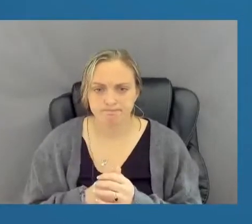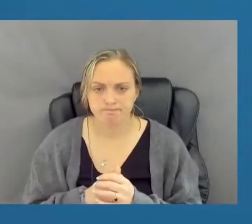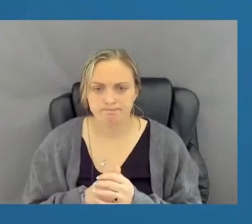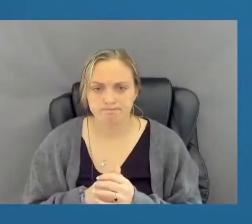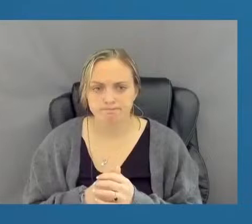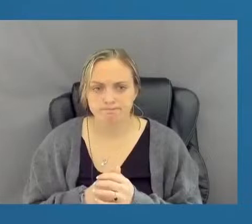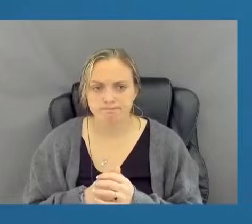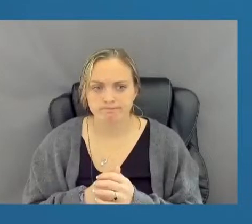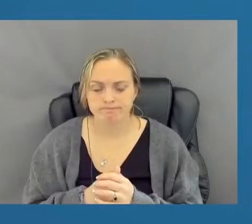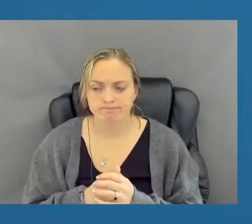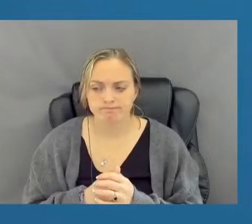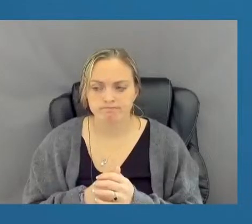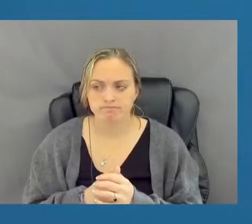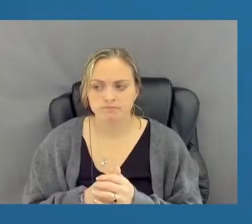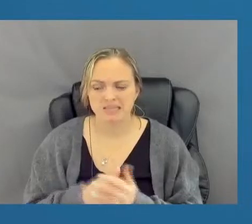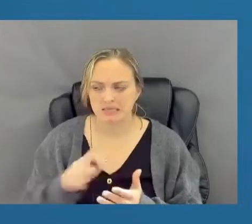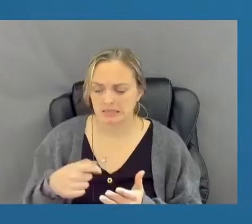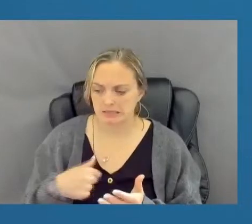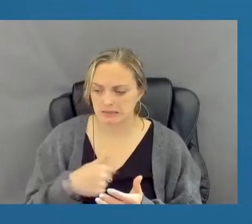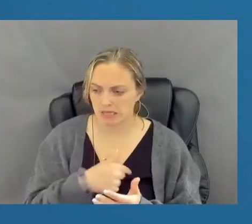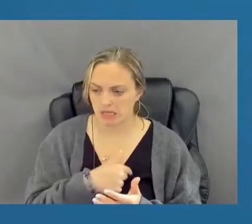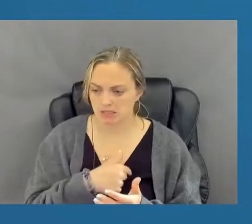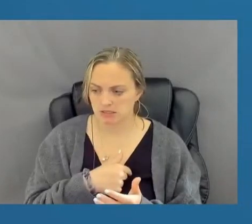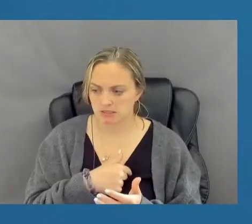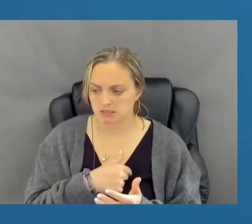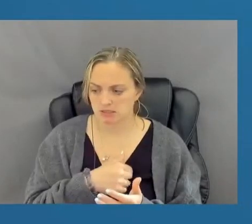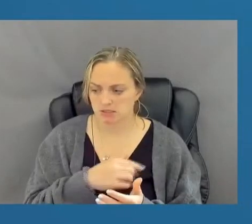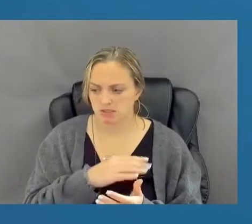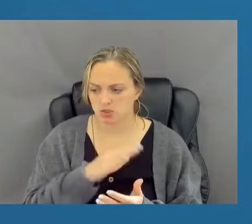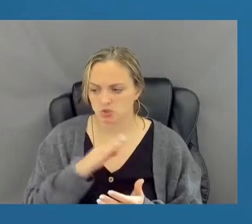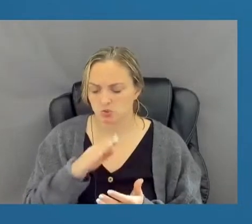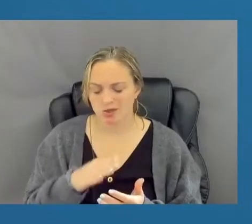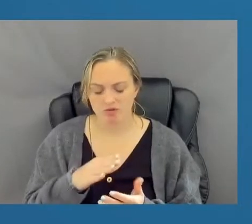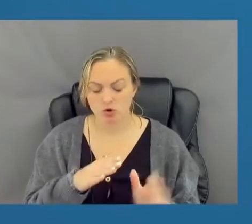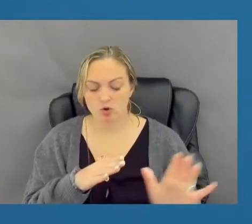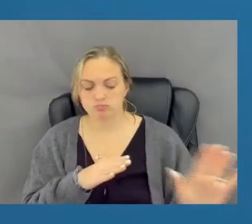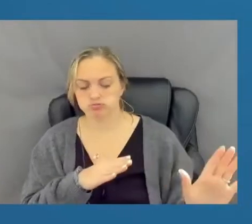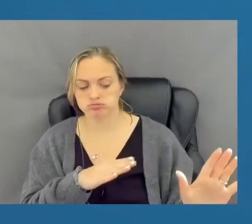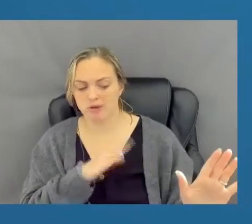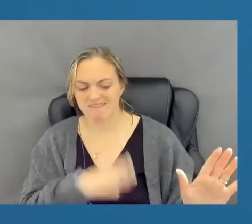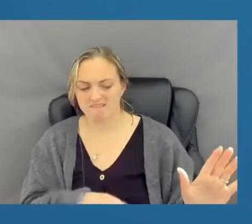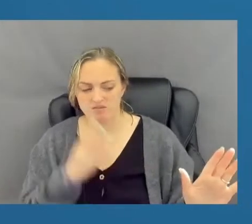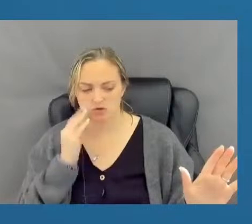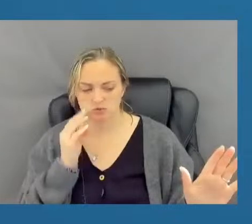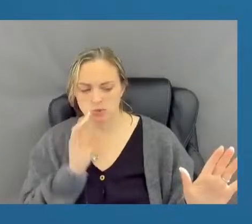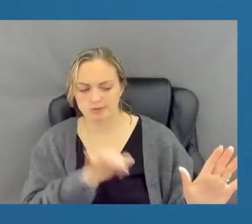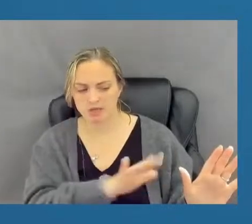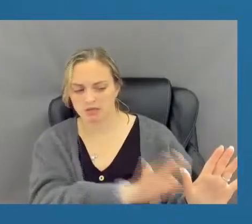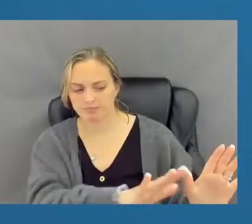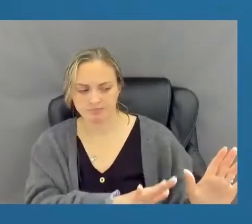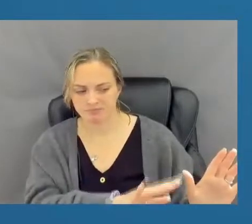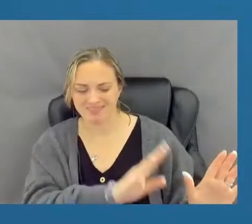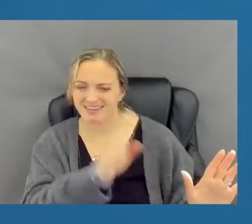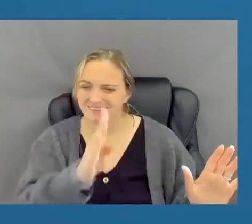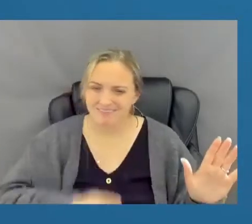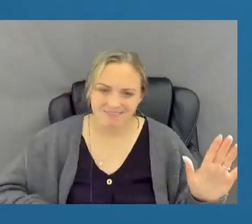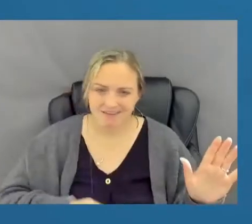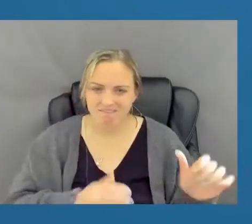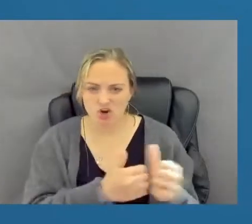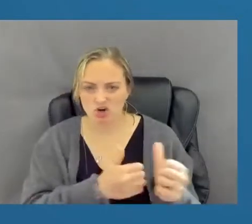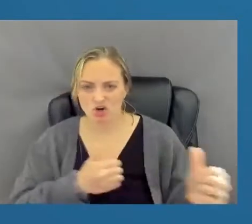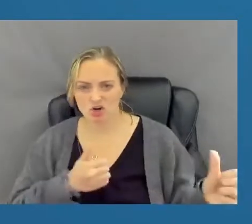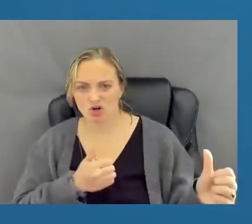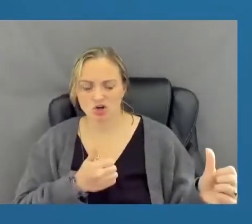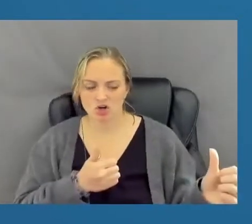It calls upon us to never be indifferent to despair. It commands us to never turn away from